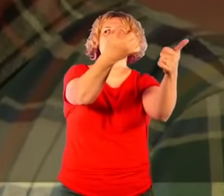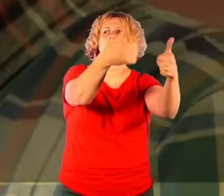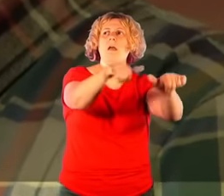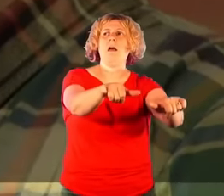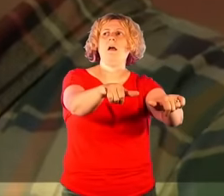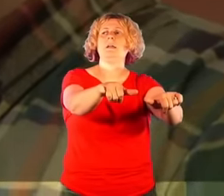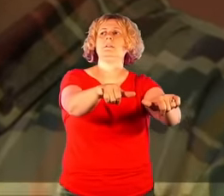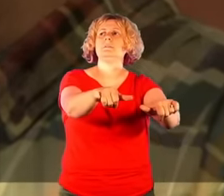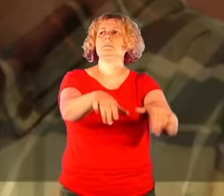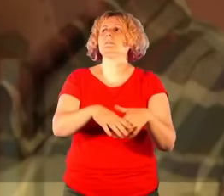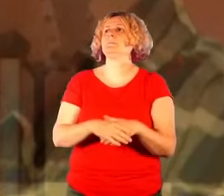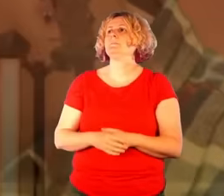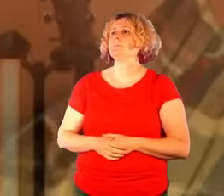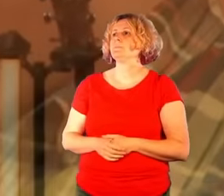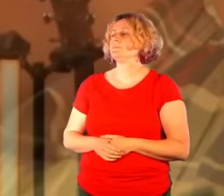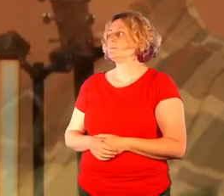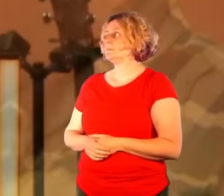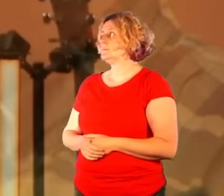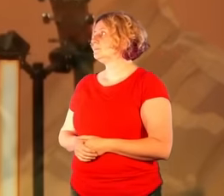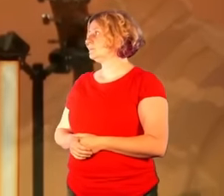the end.